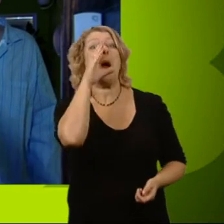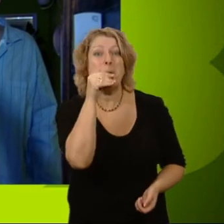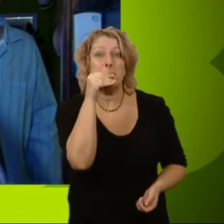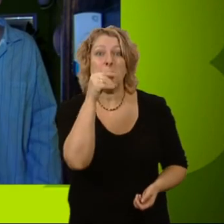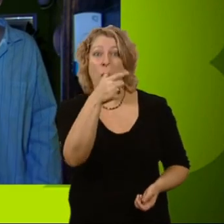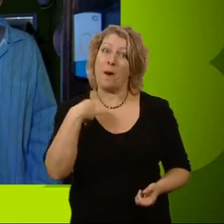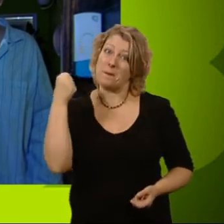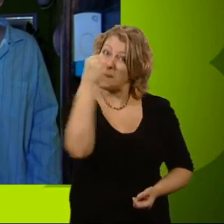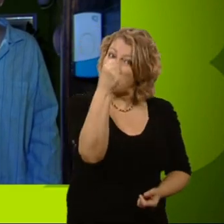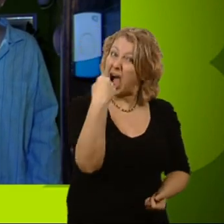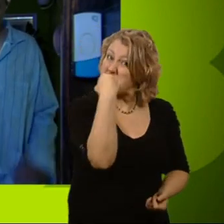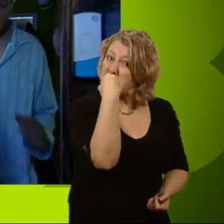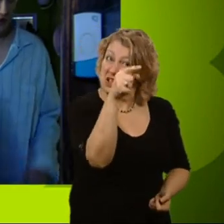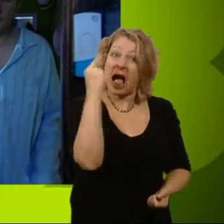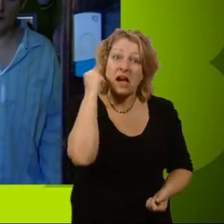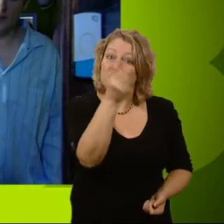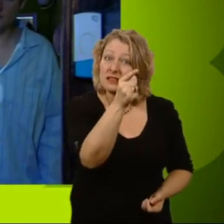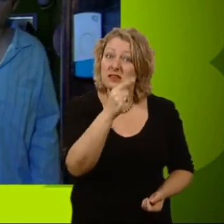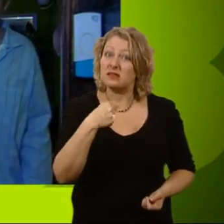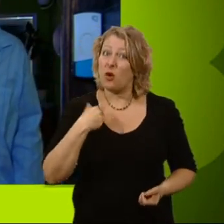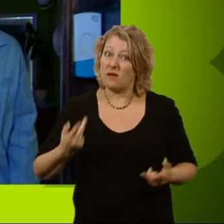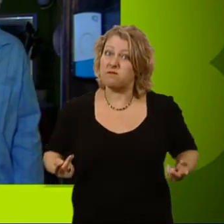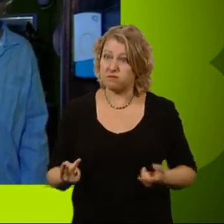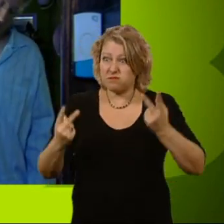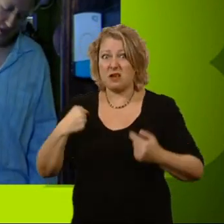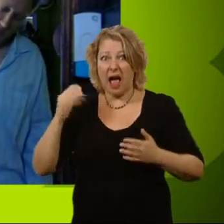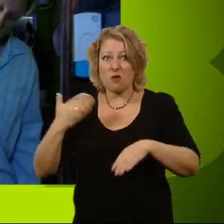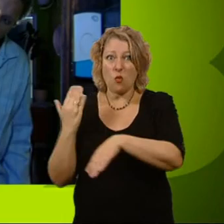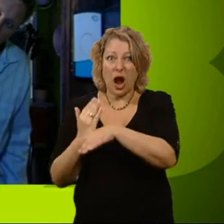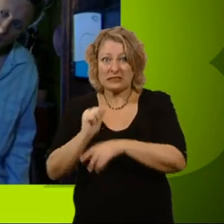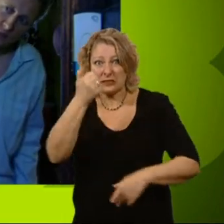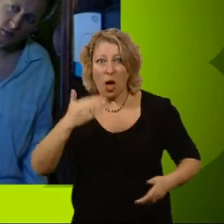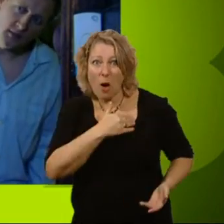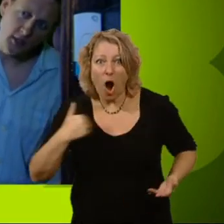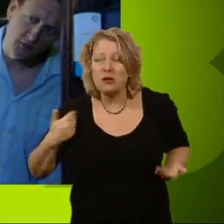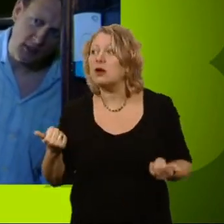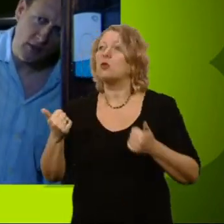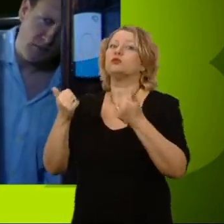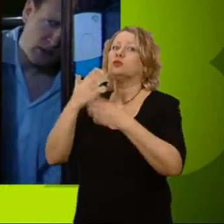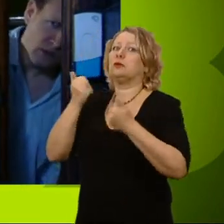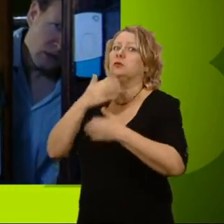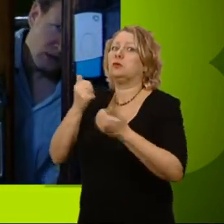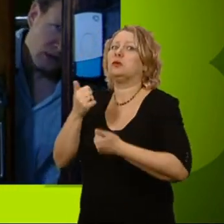you a punch up the bracket. You hear me? Sorry. I've got to be on my forklift at 6 o'clock in the morning. Good night. Honestly,